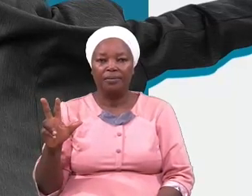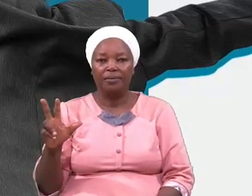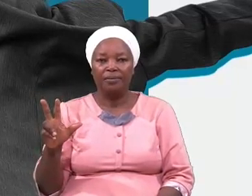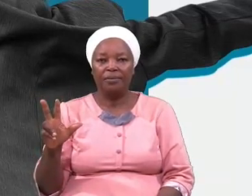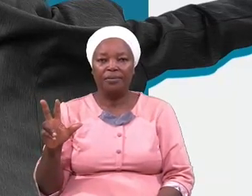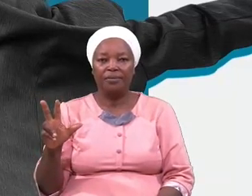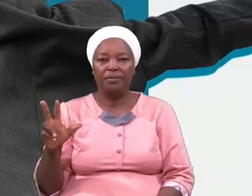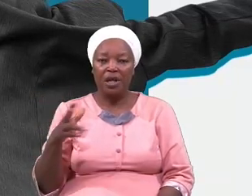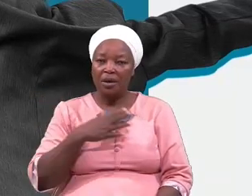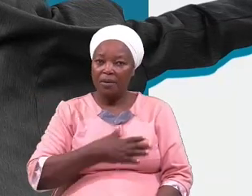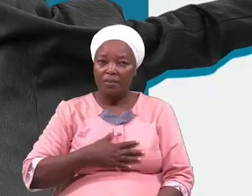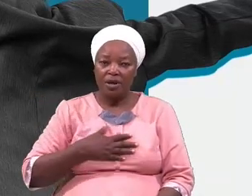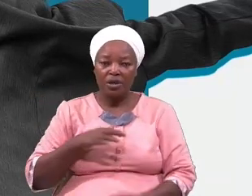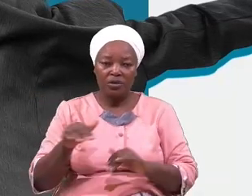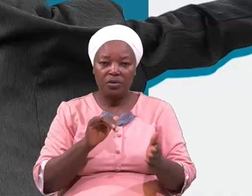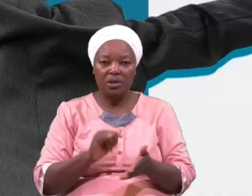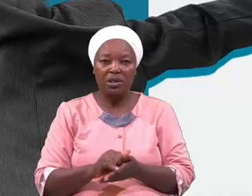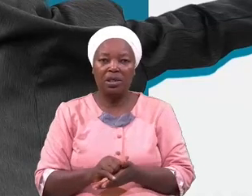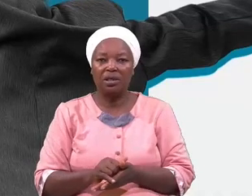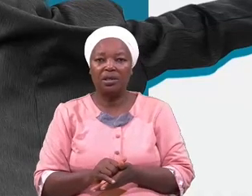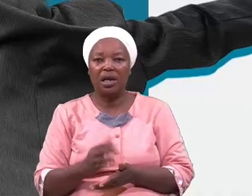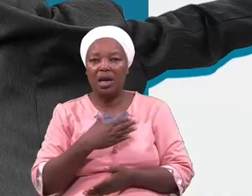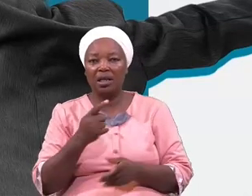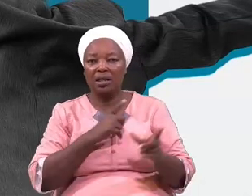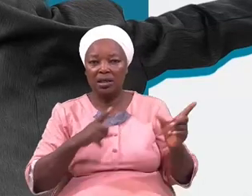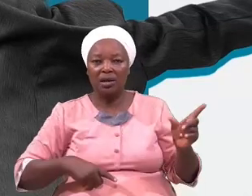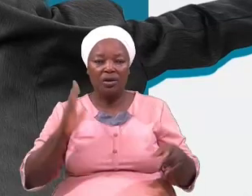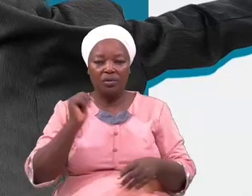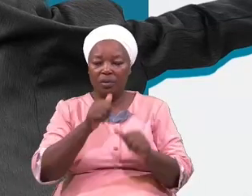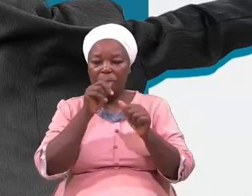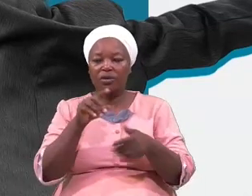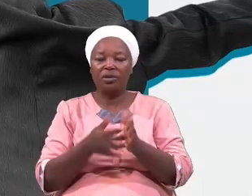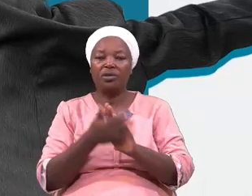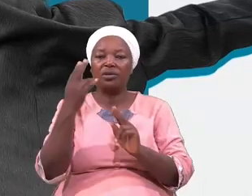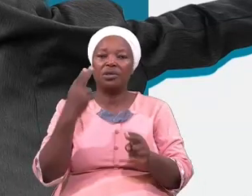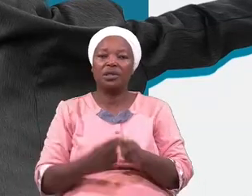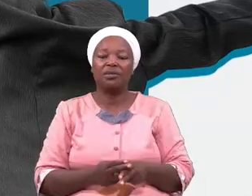+234 915 444 9263. Please do that and the Lord will bless you.